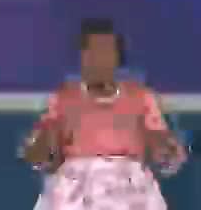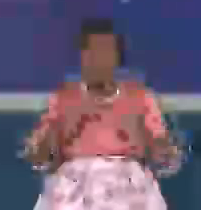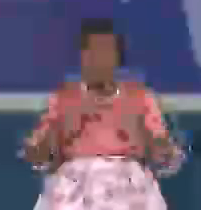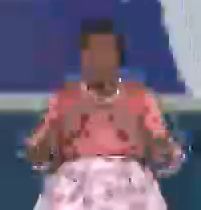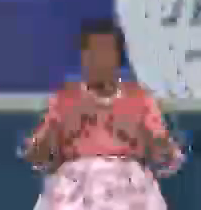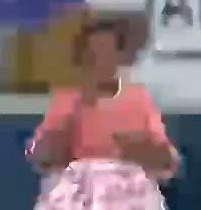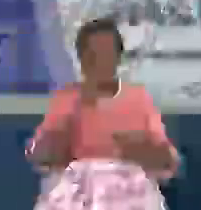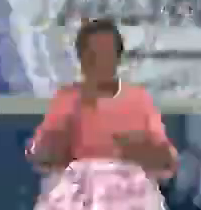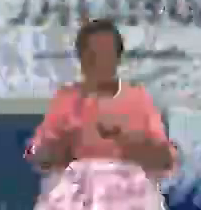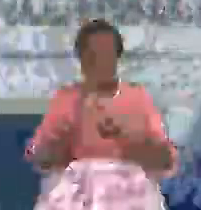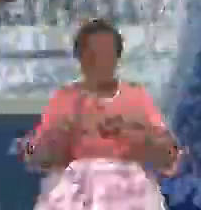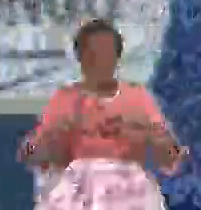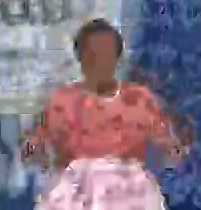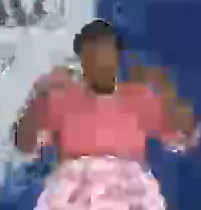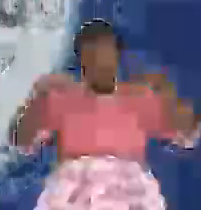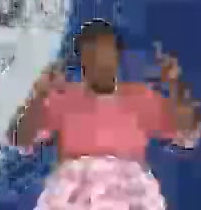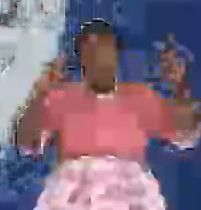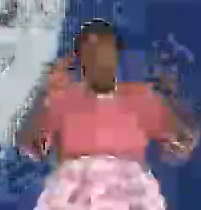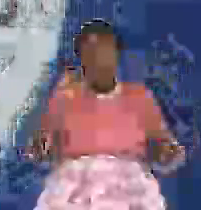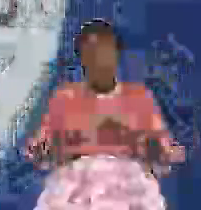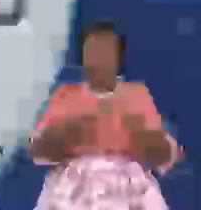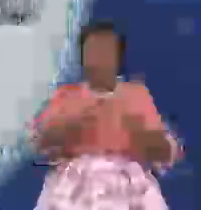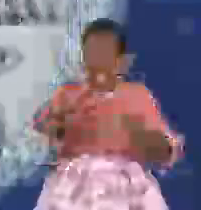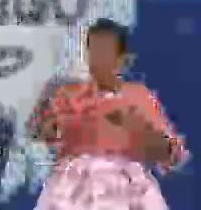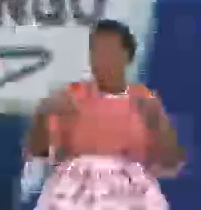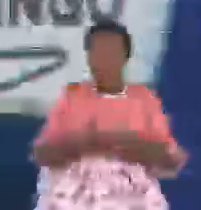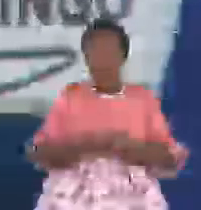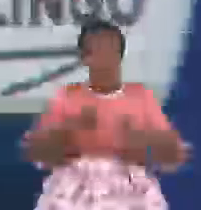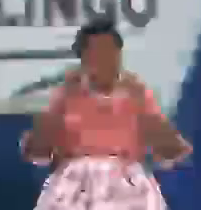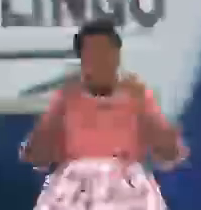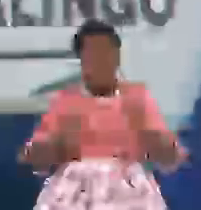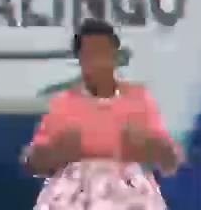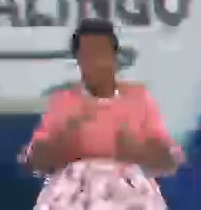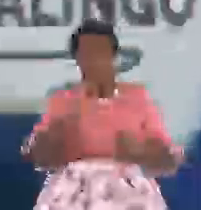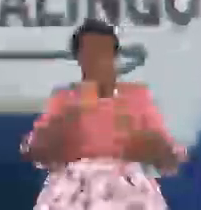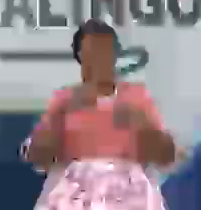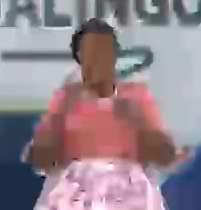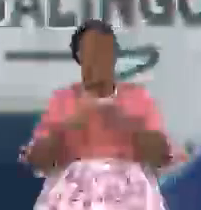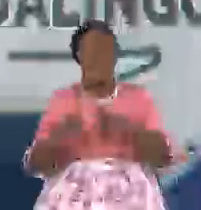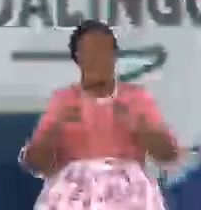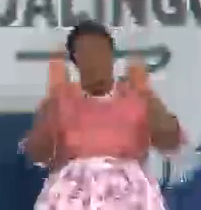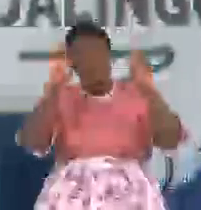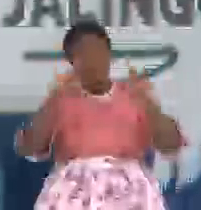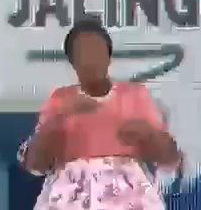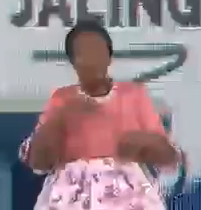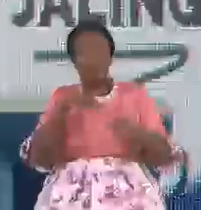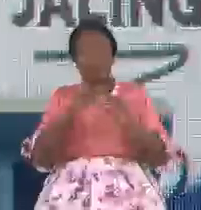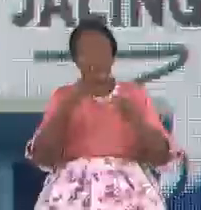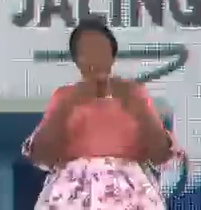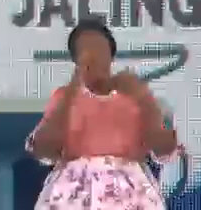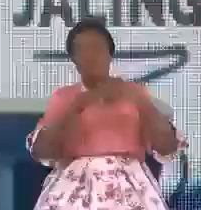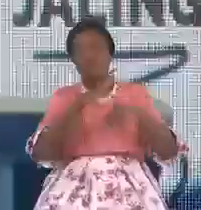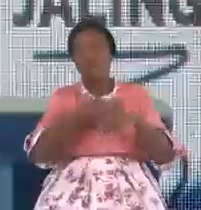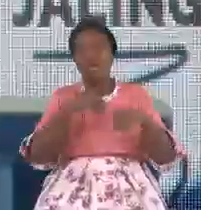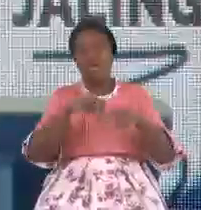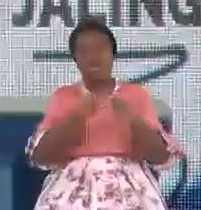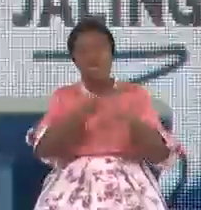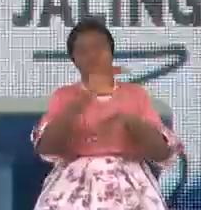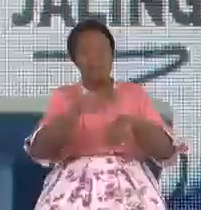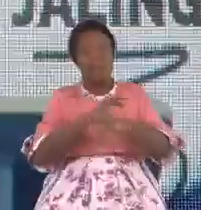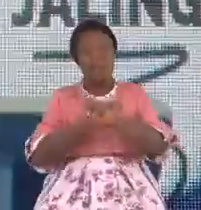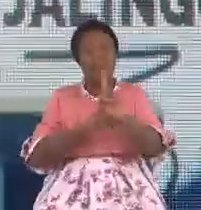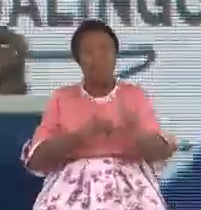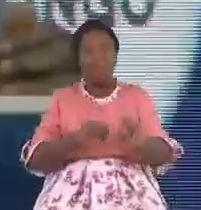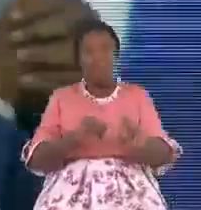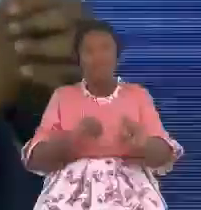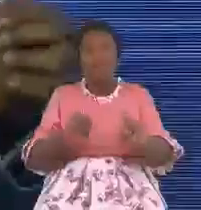declared that all power is given unto him in heaven and in earth